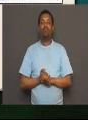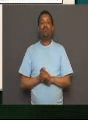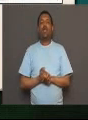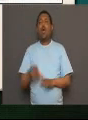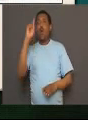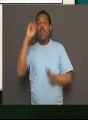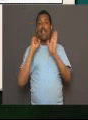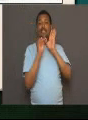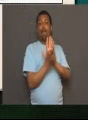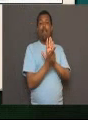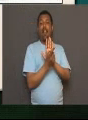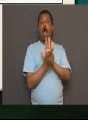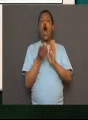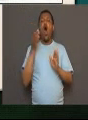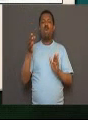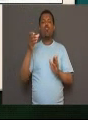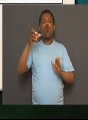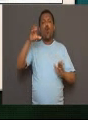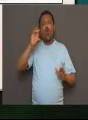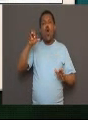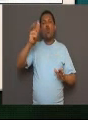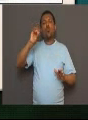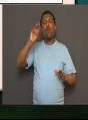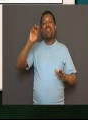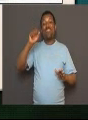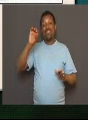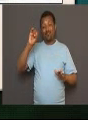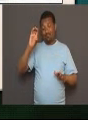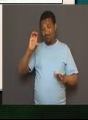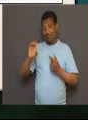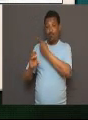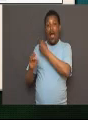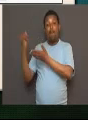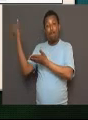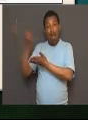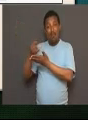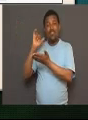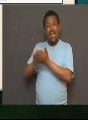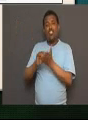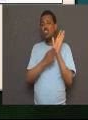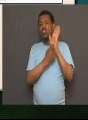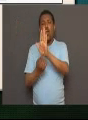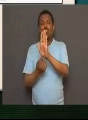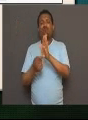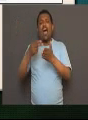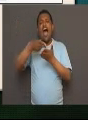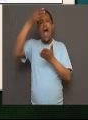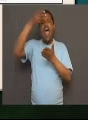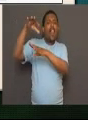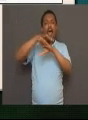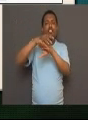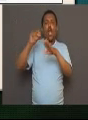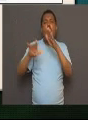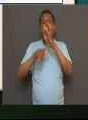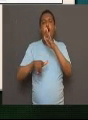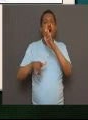One example of a chorochromatic map is one that shows the highlands and